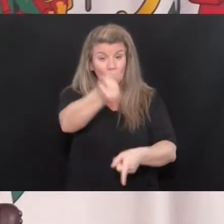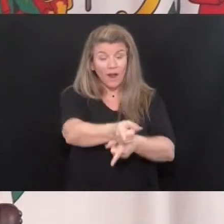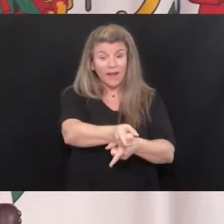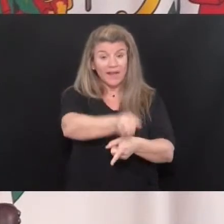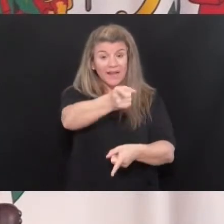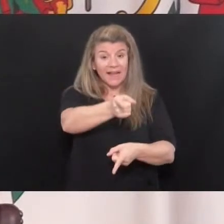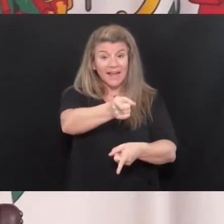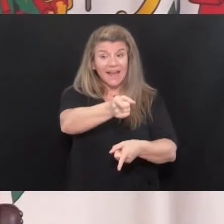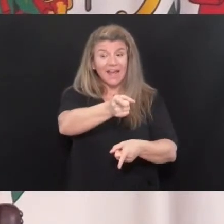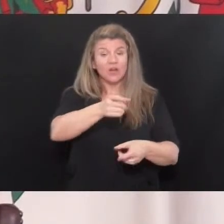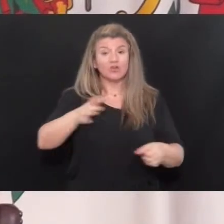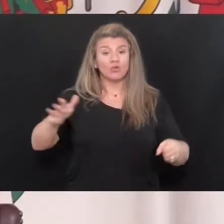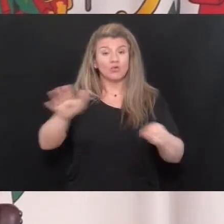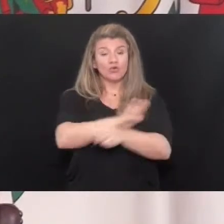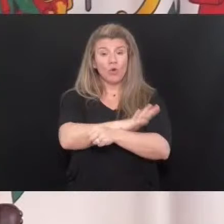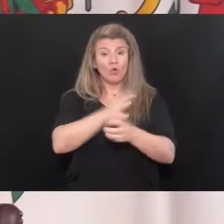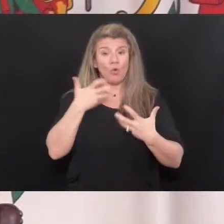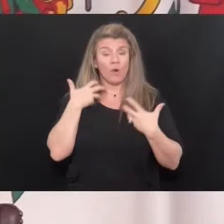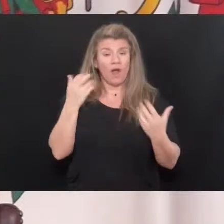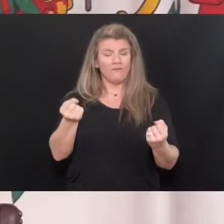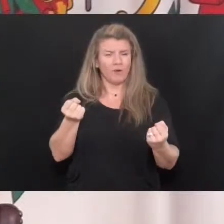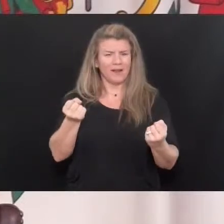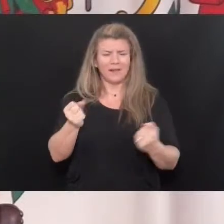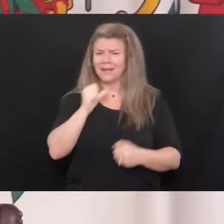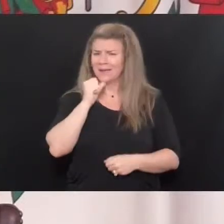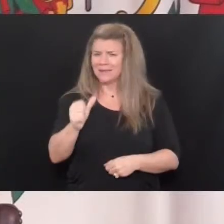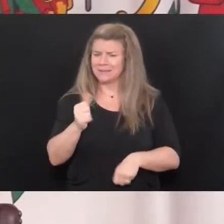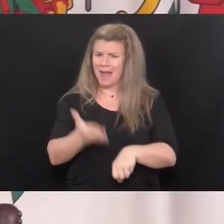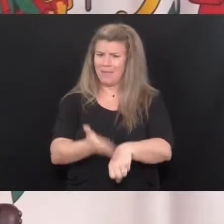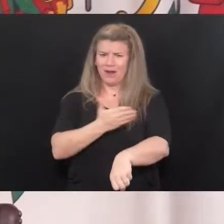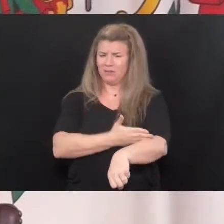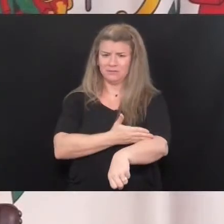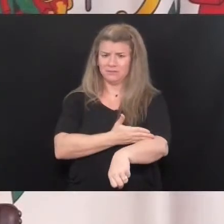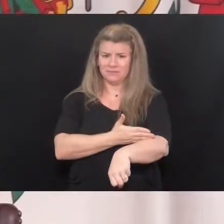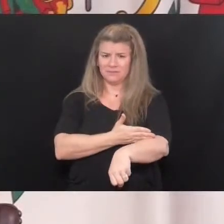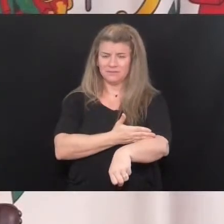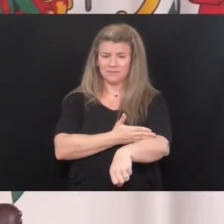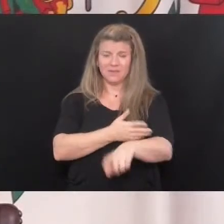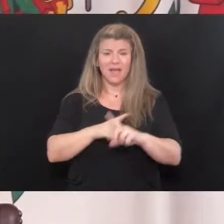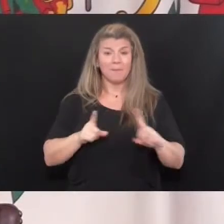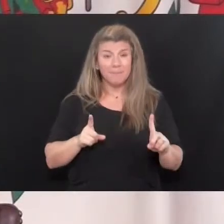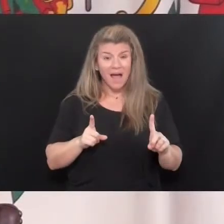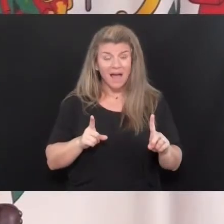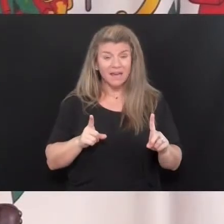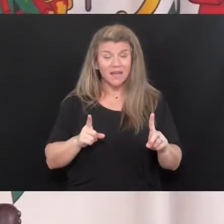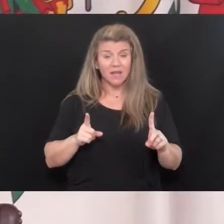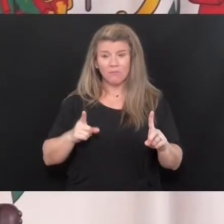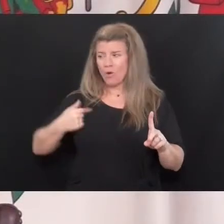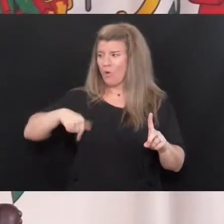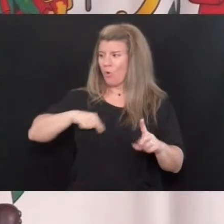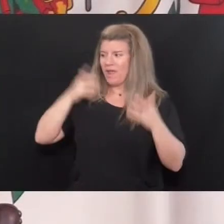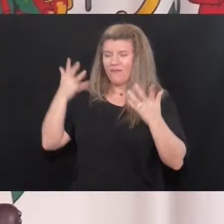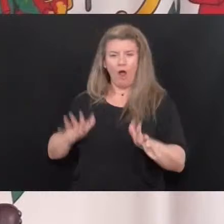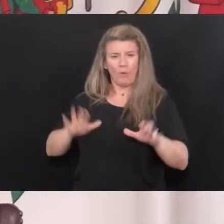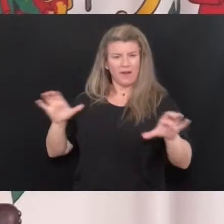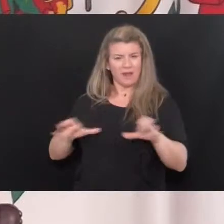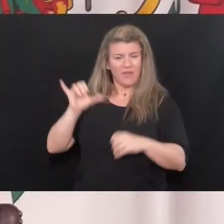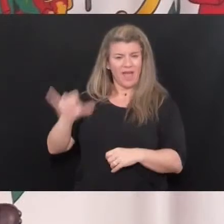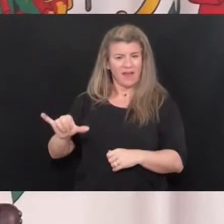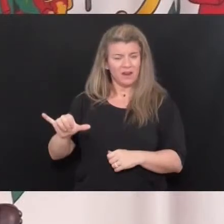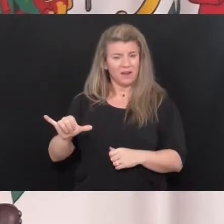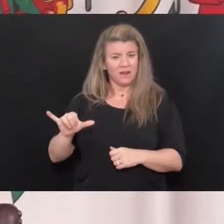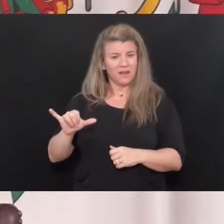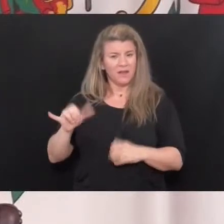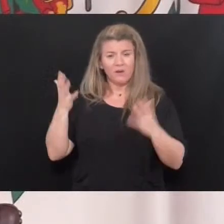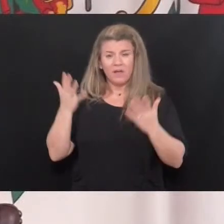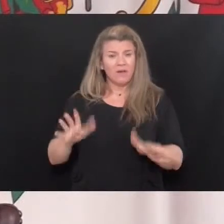to total recovery, if not better? Well, Paul, have we not already done that? Have we not done